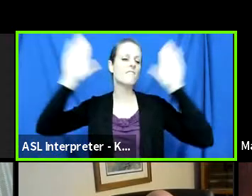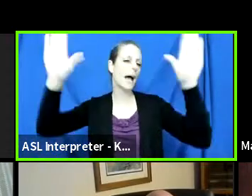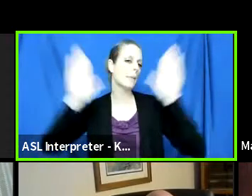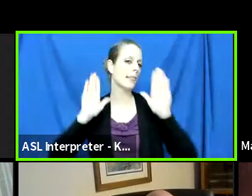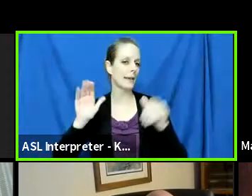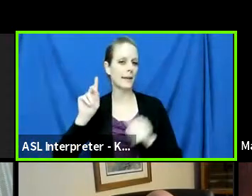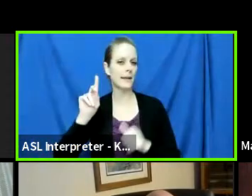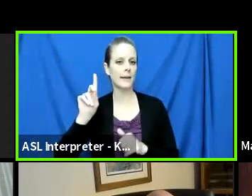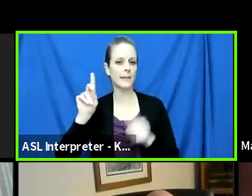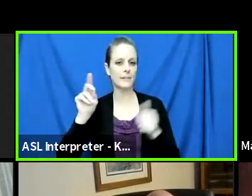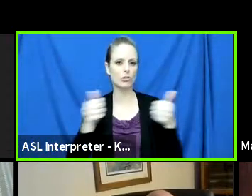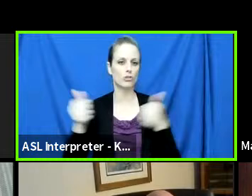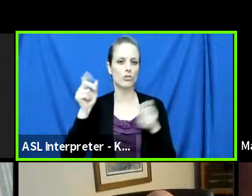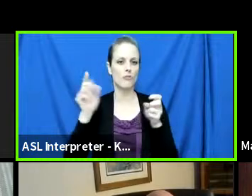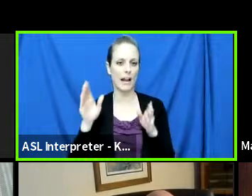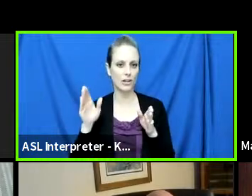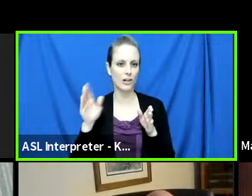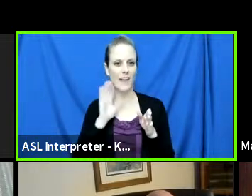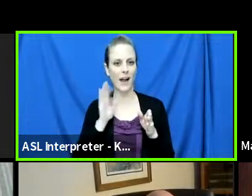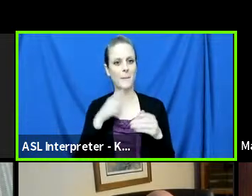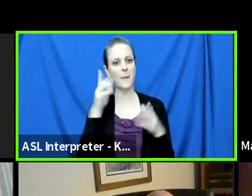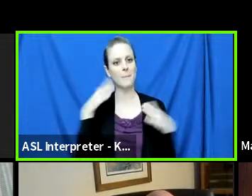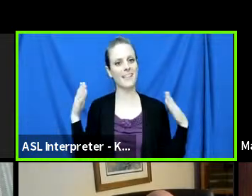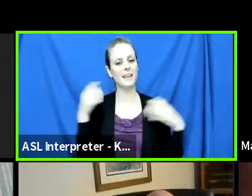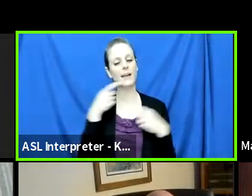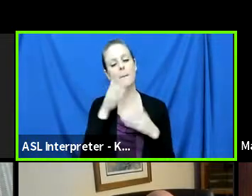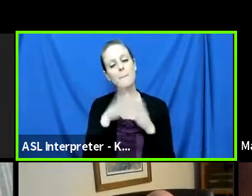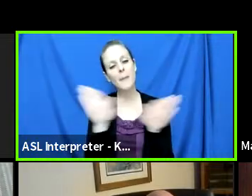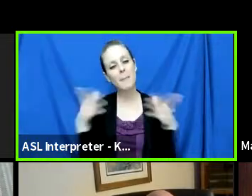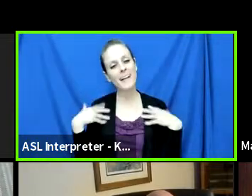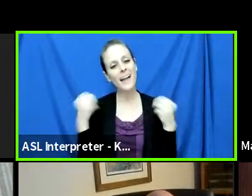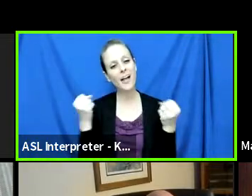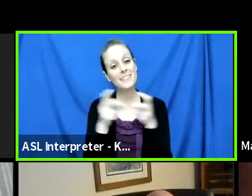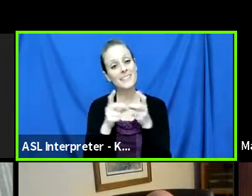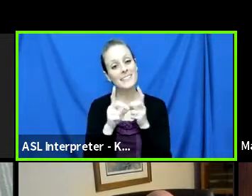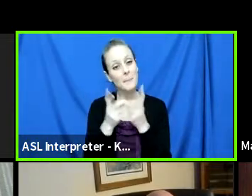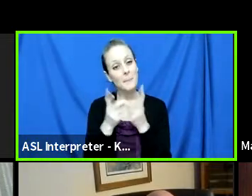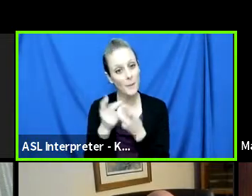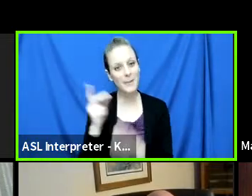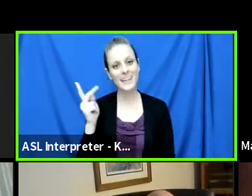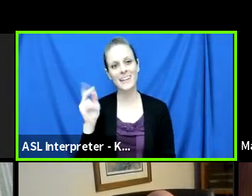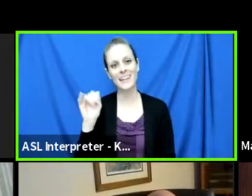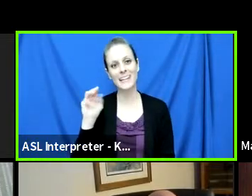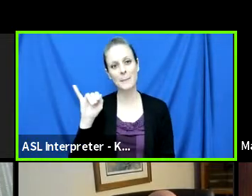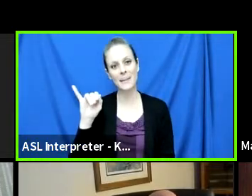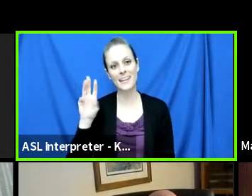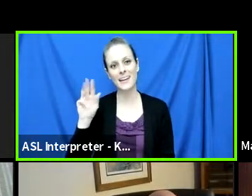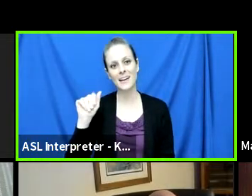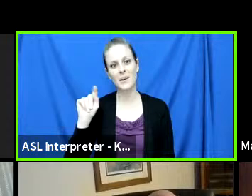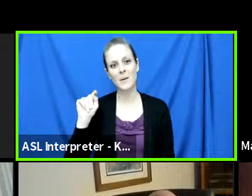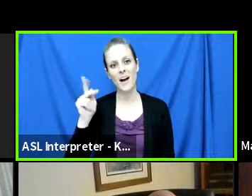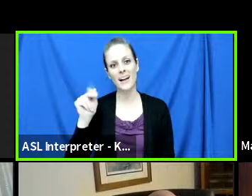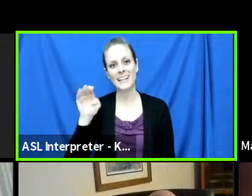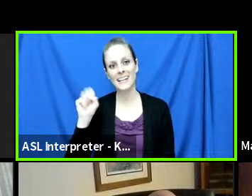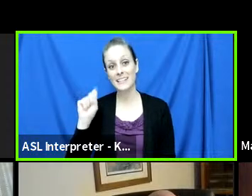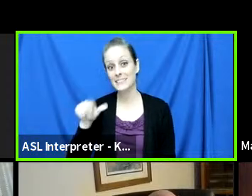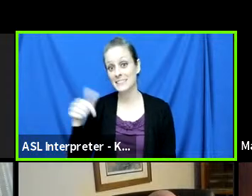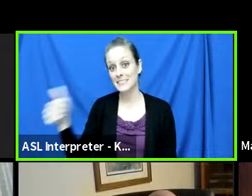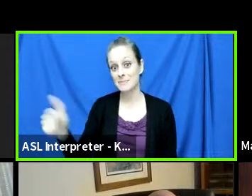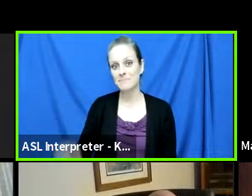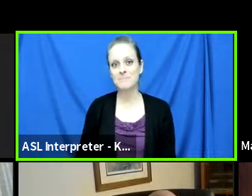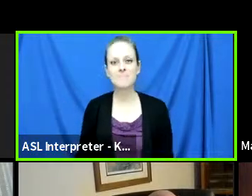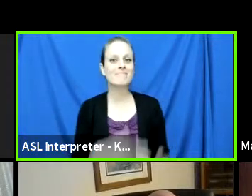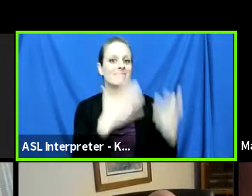department, Kimmy Watkins-Tart. Take it away, Kimmy. Thank you. And thank you,